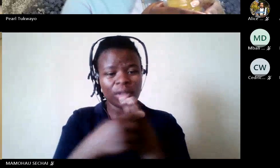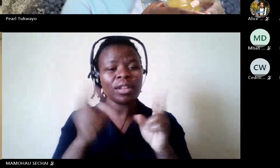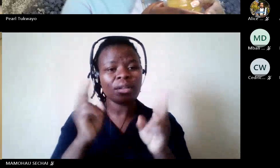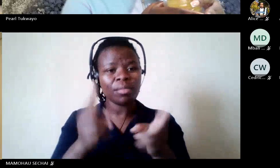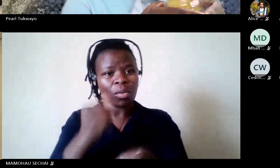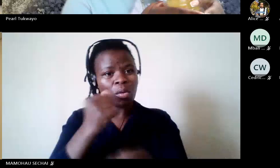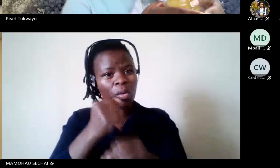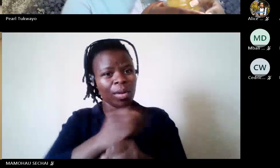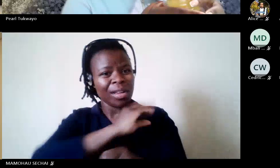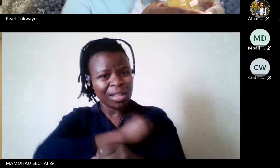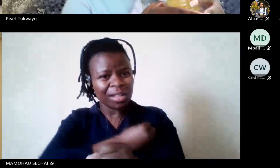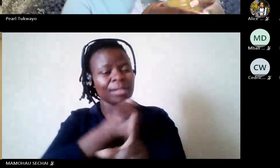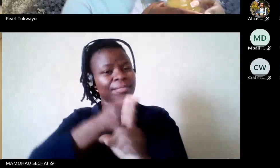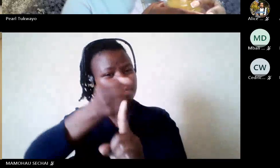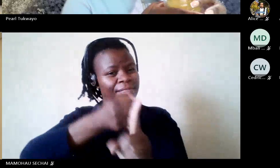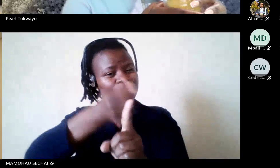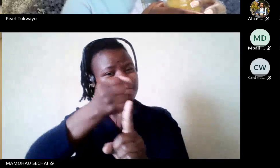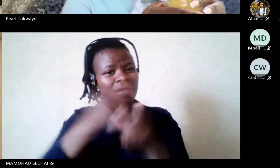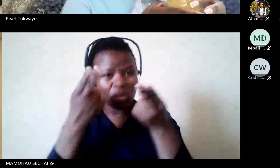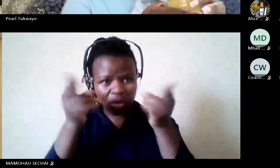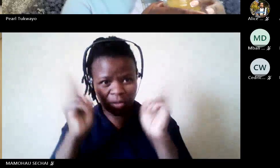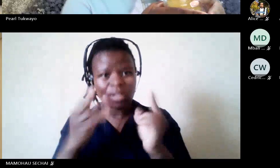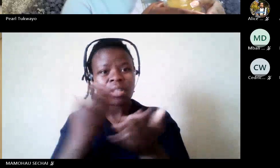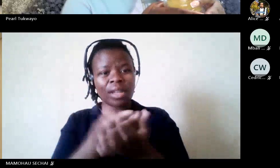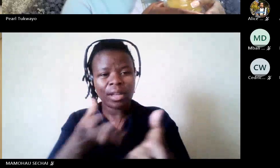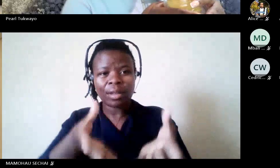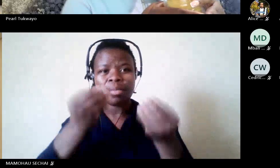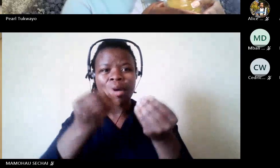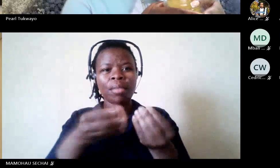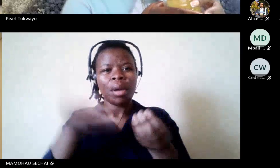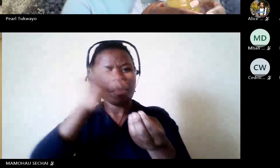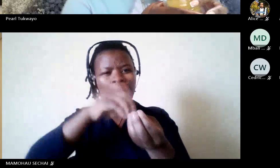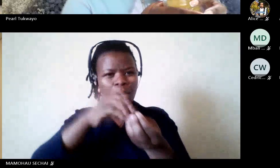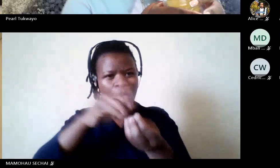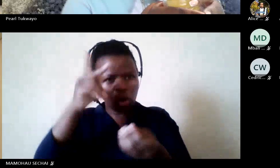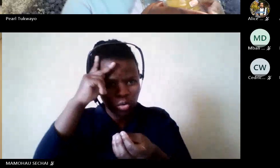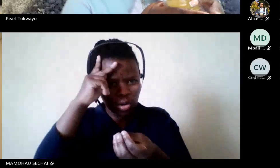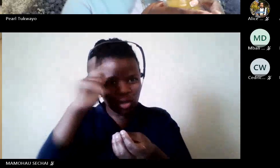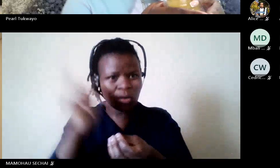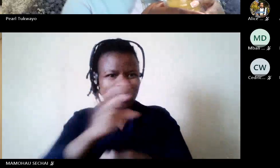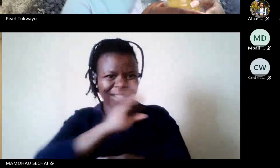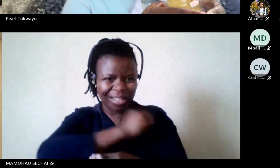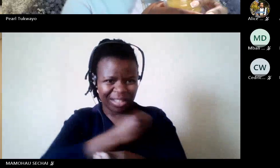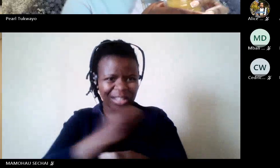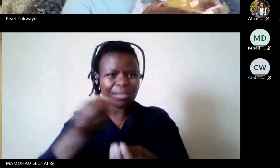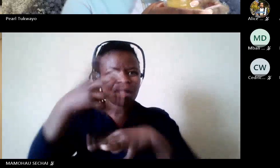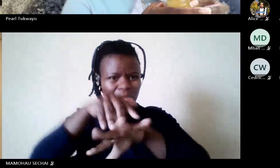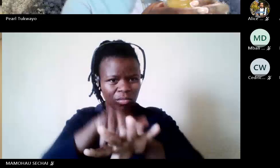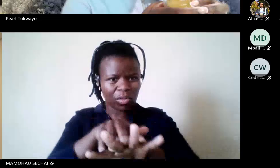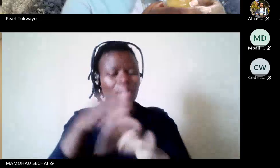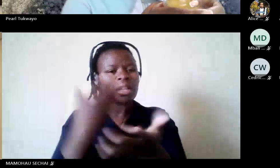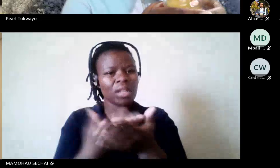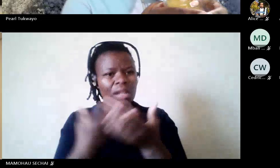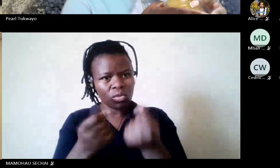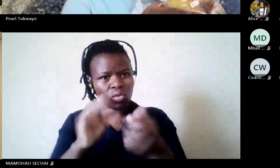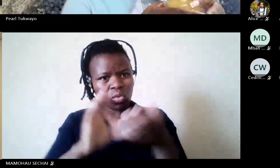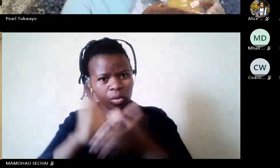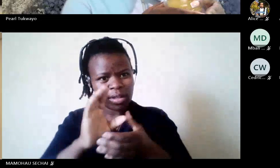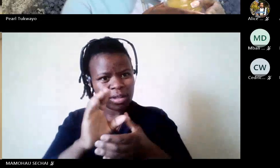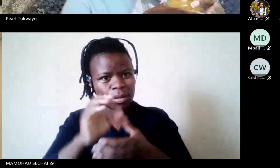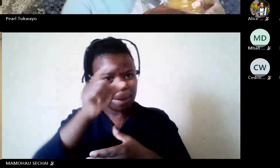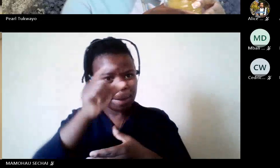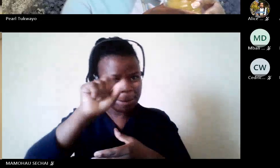in universities to get more knowledge around disability inclusion, to do the course. And she was one of the first people who took